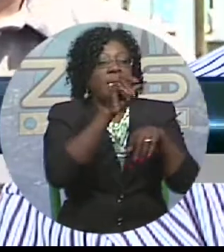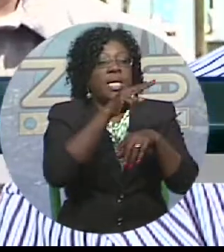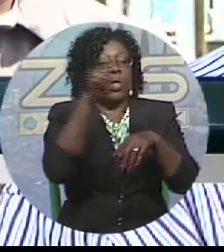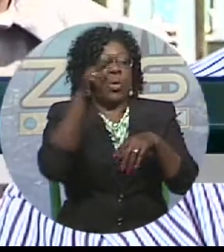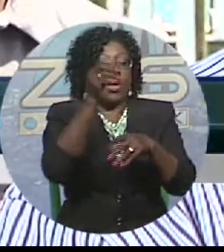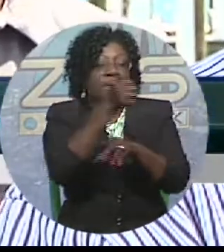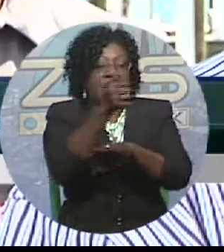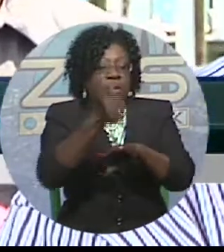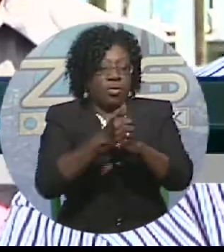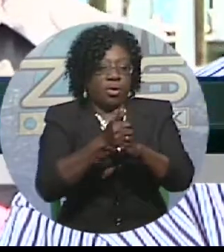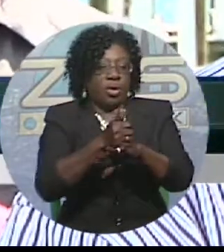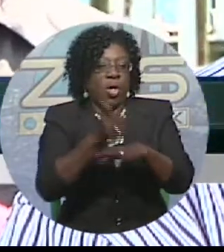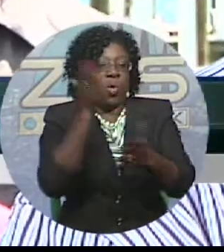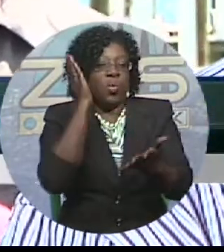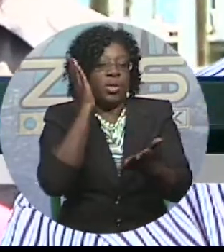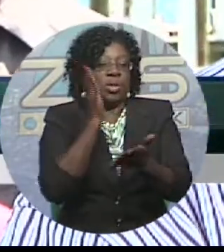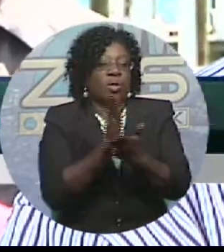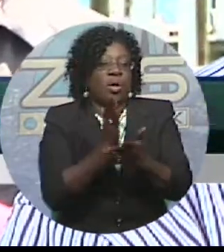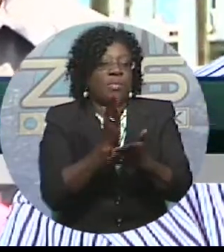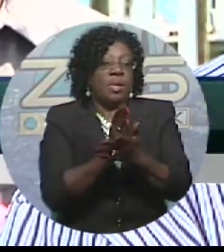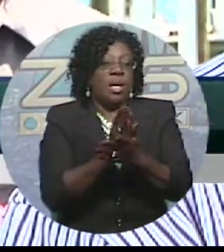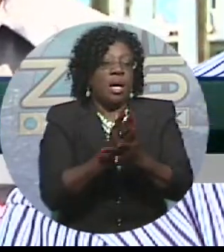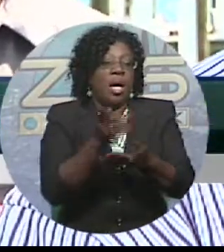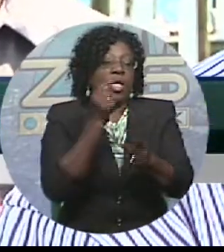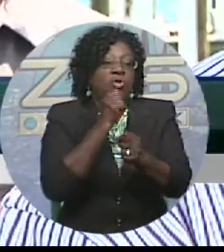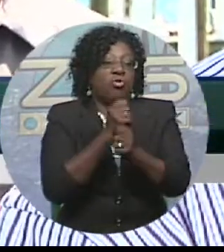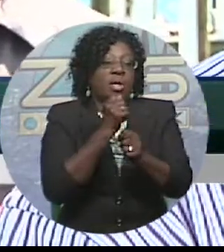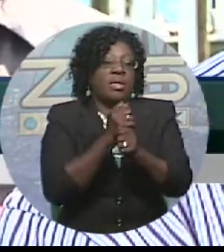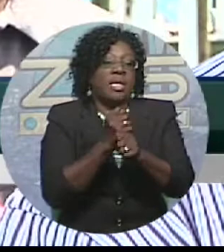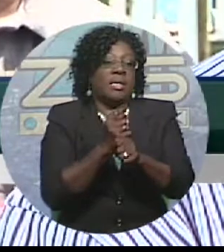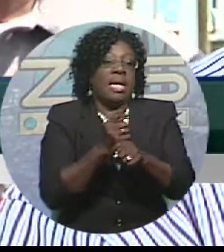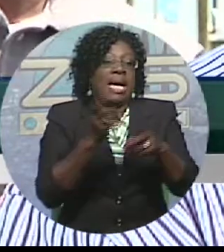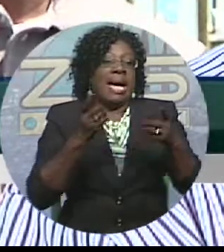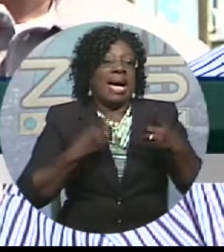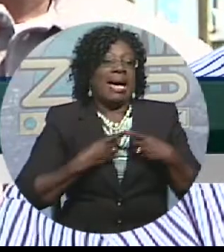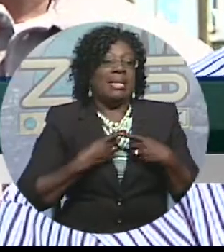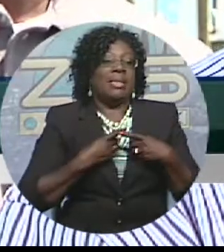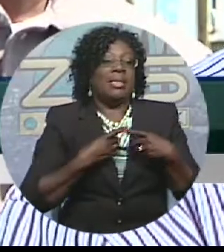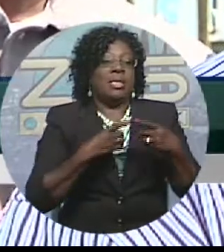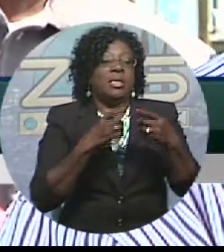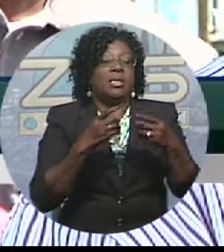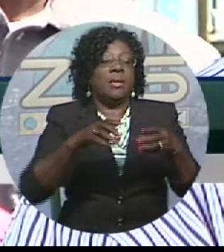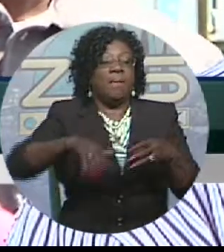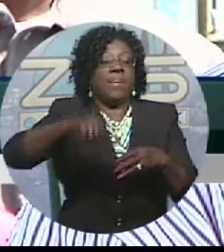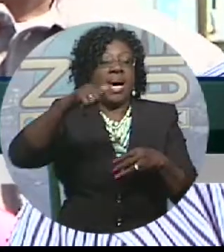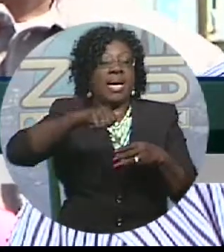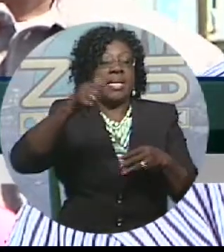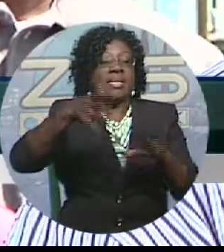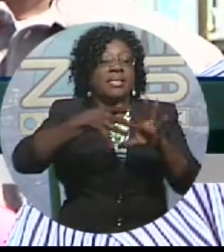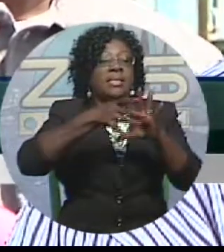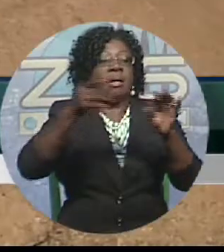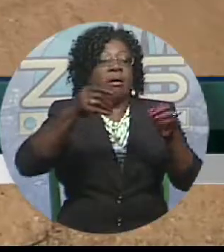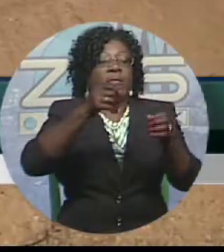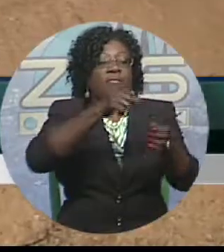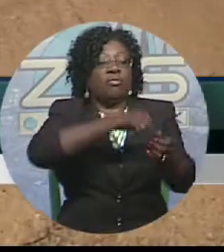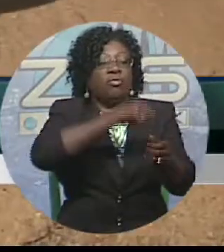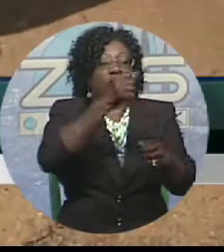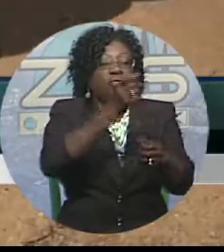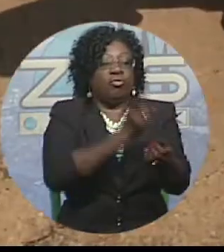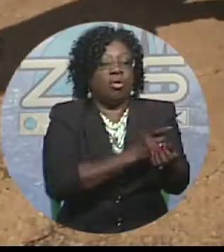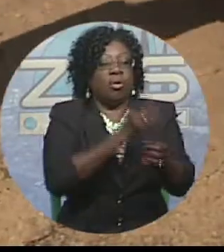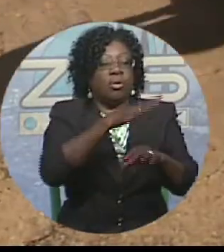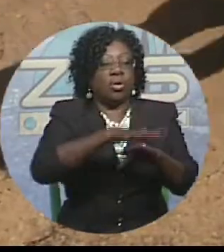interdict a Ford truck that was already loaded with a number of suspected packages